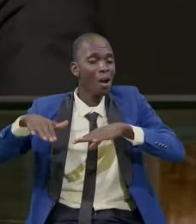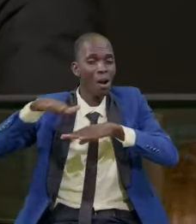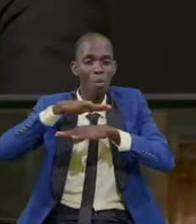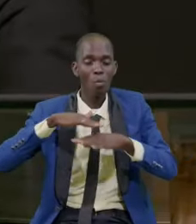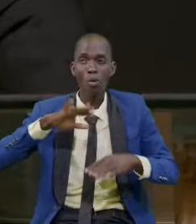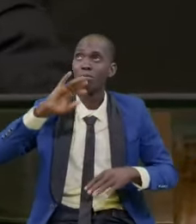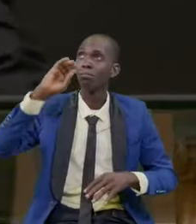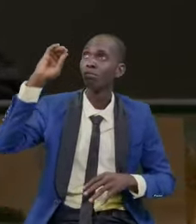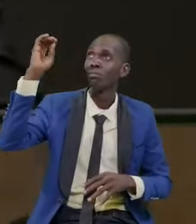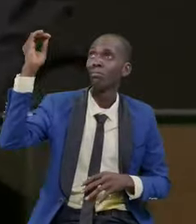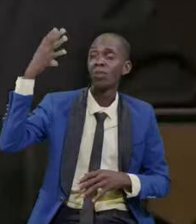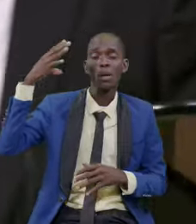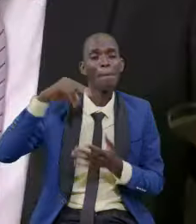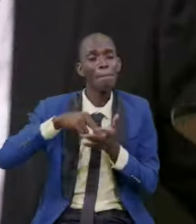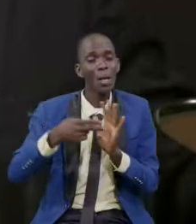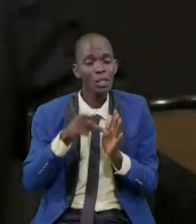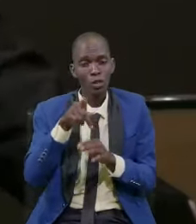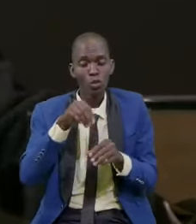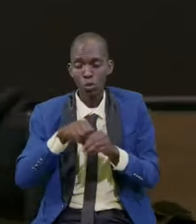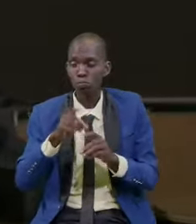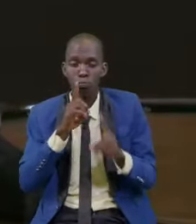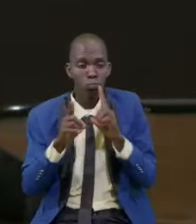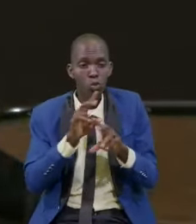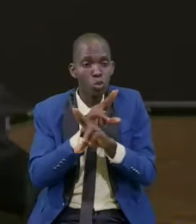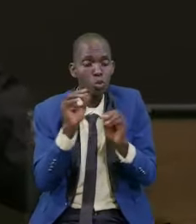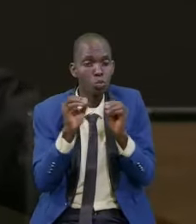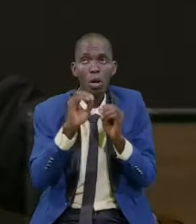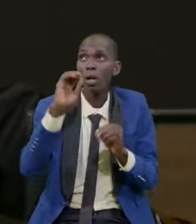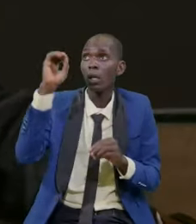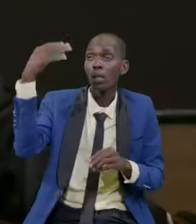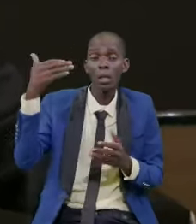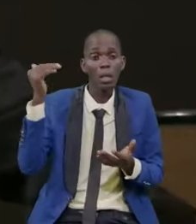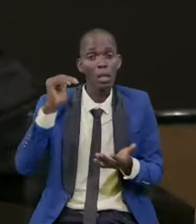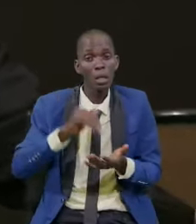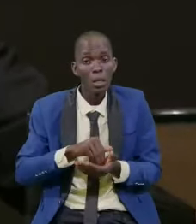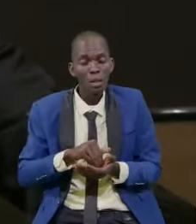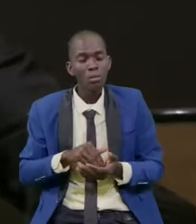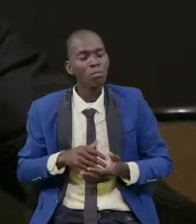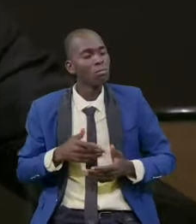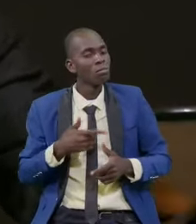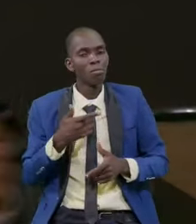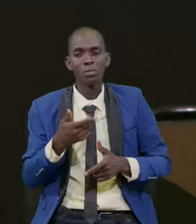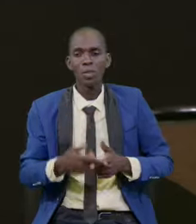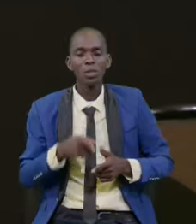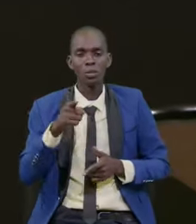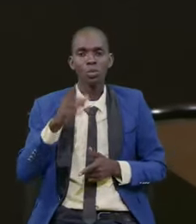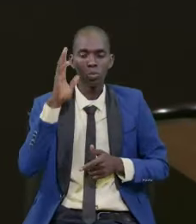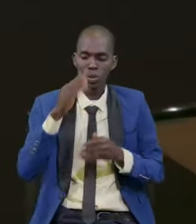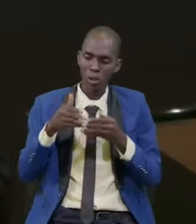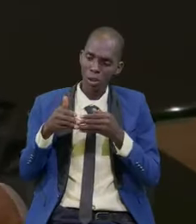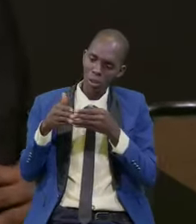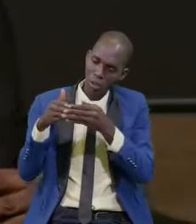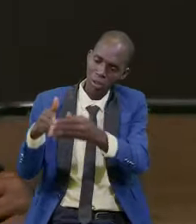speech anymore, it means you've gone astray and you lead other people